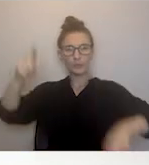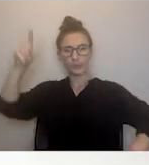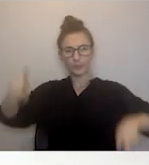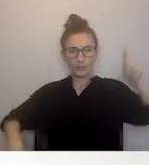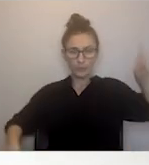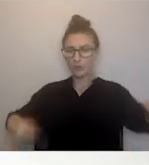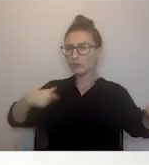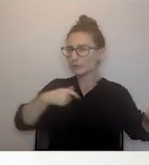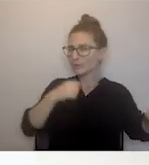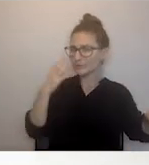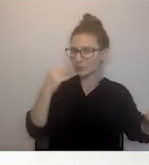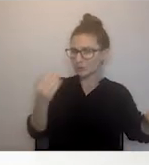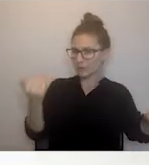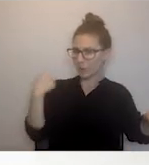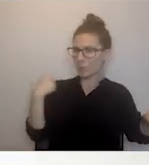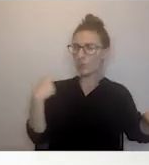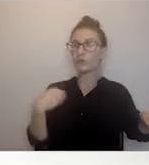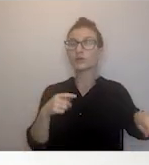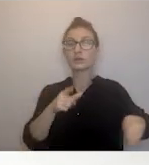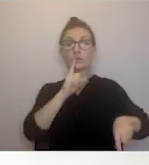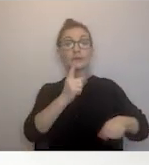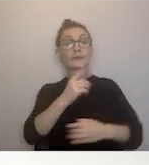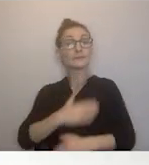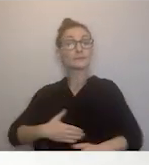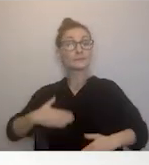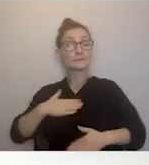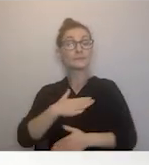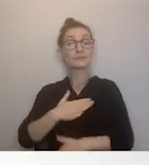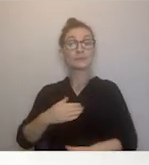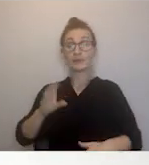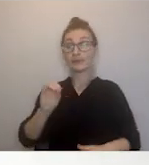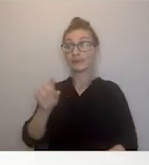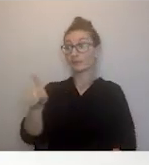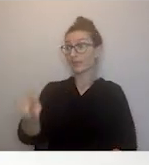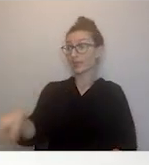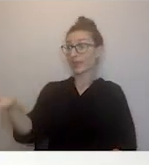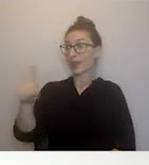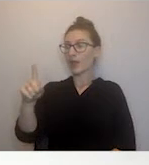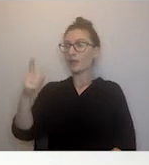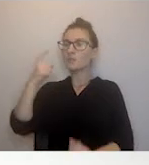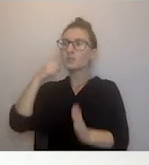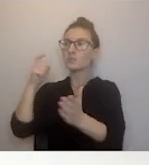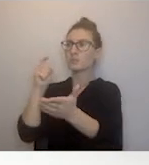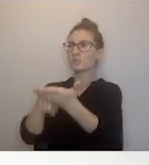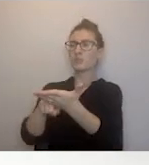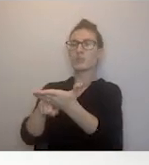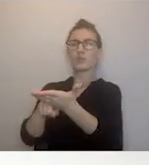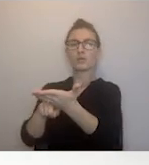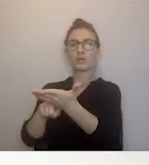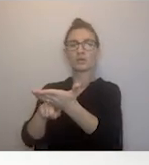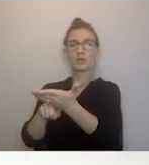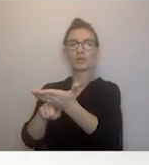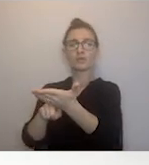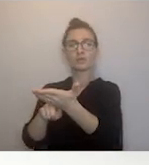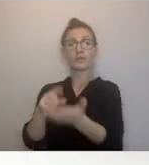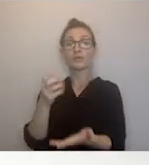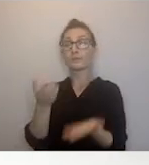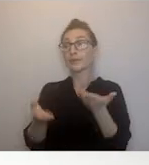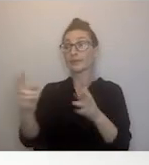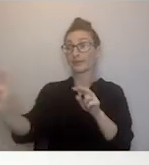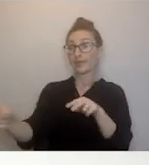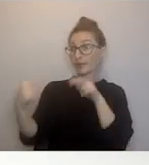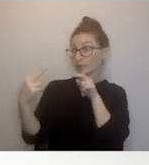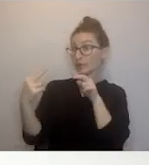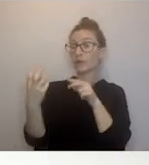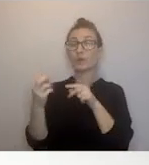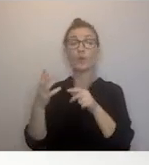is very diverse, and we've done it with them as well, it's very amusing to find what they really connect with, whether that's they're engaging